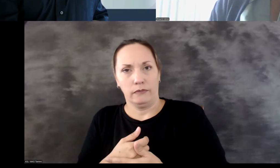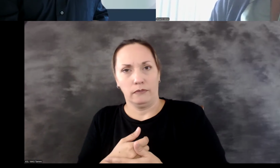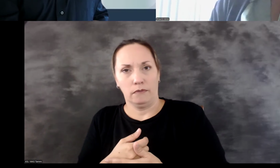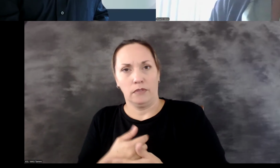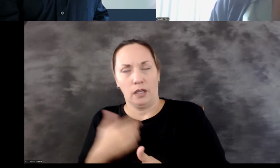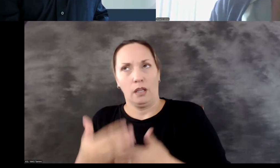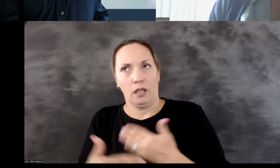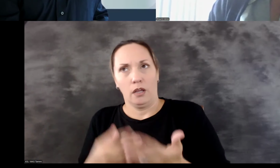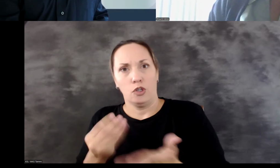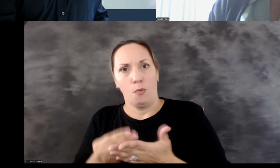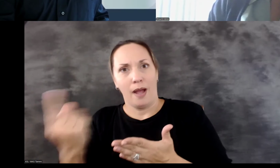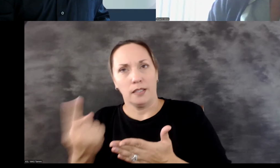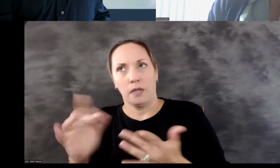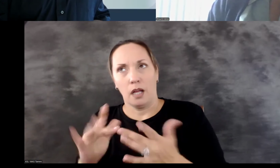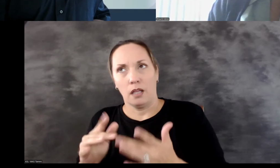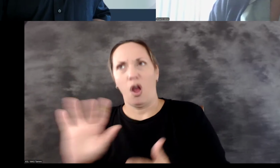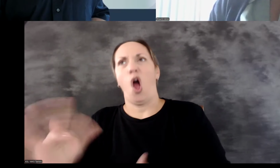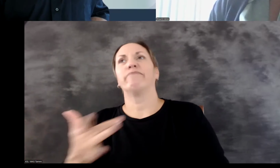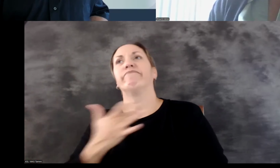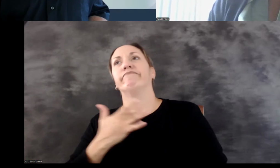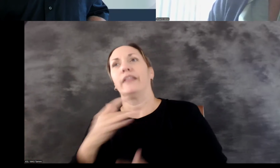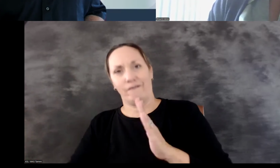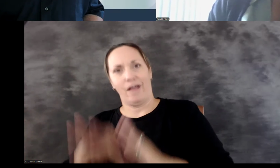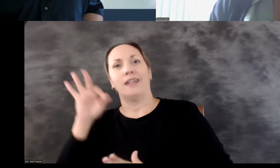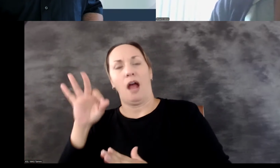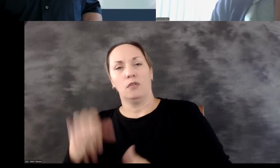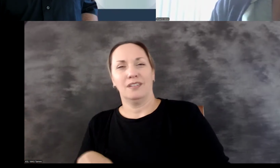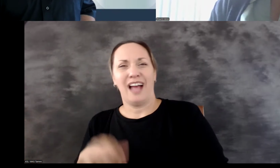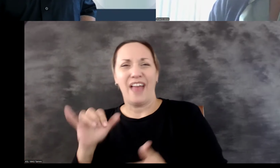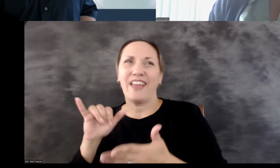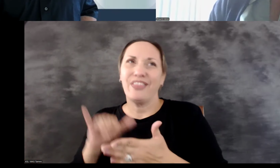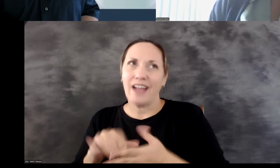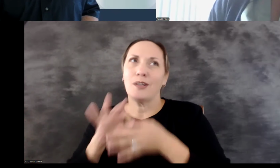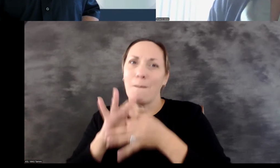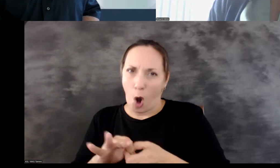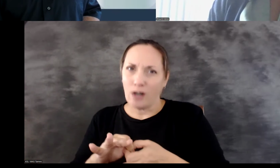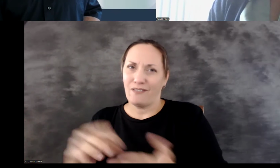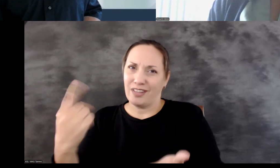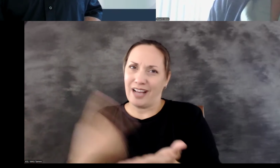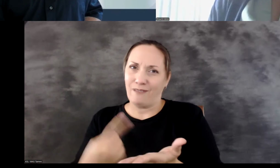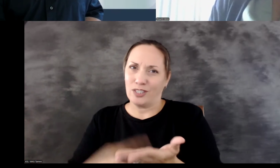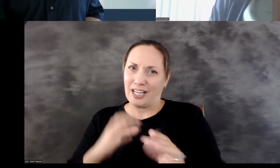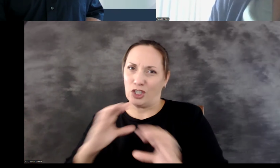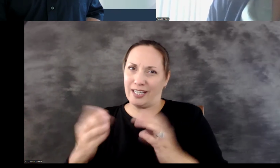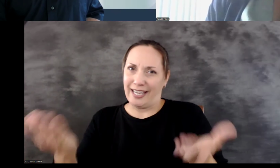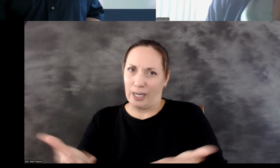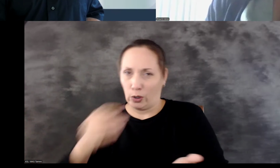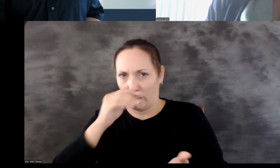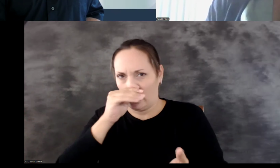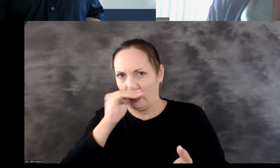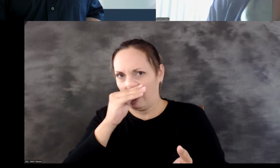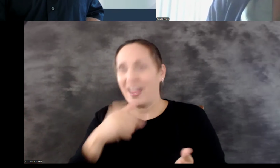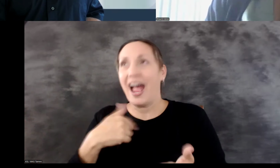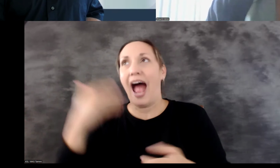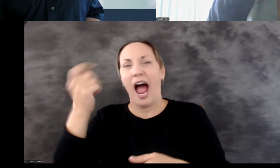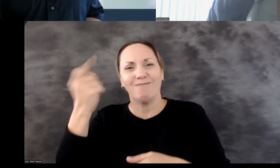through buying something online or whatnot, right? I think that's part of the conversation here. Um, I, Thank you. I know we're running out